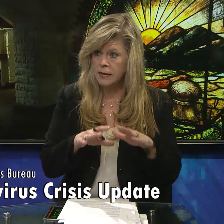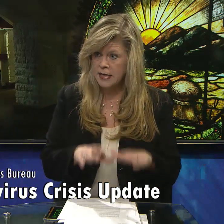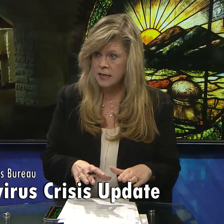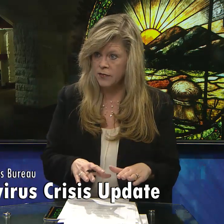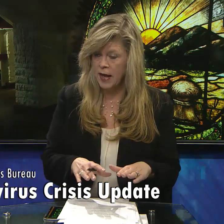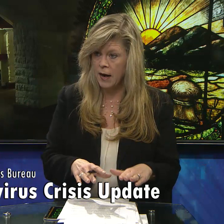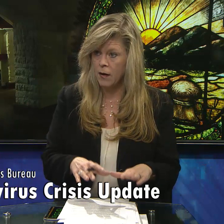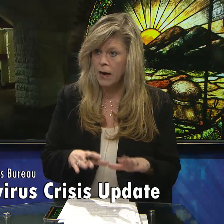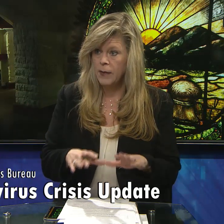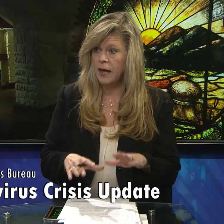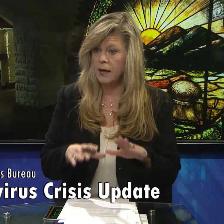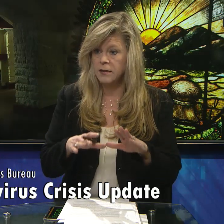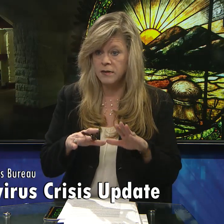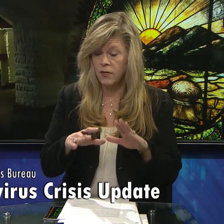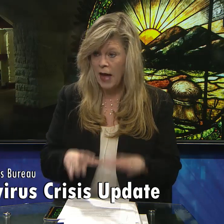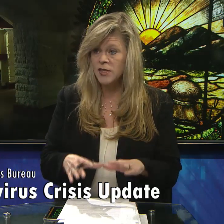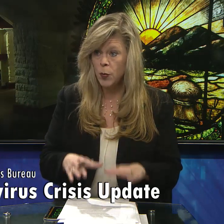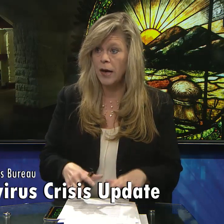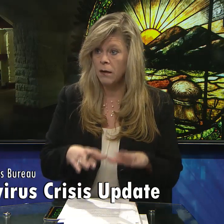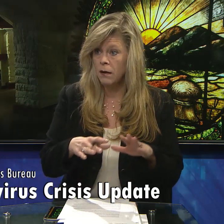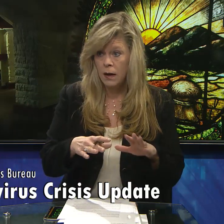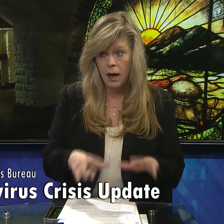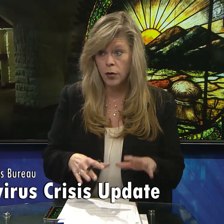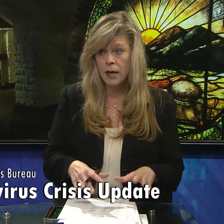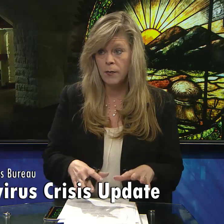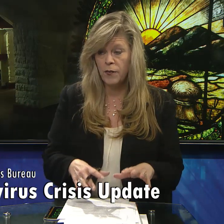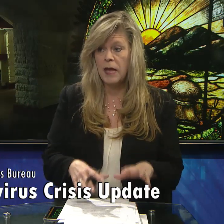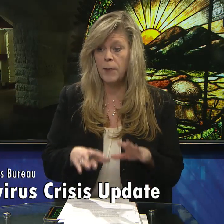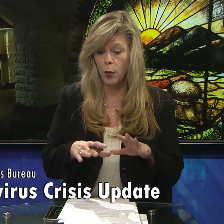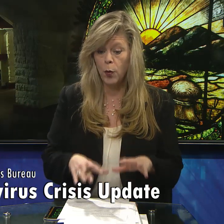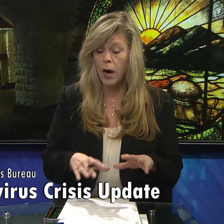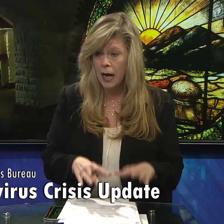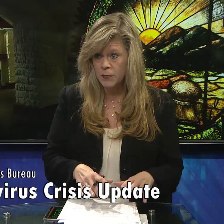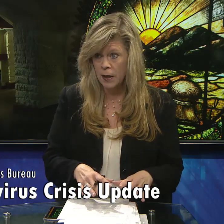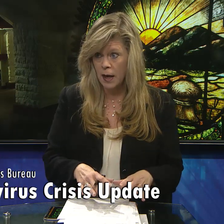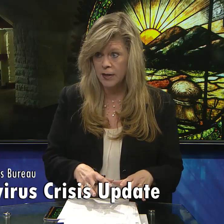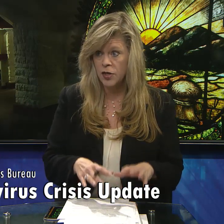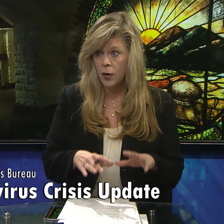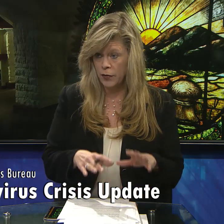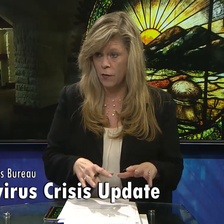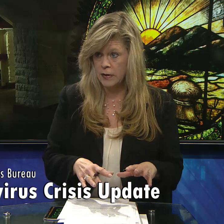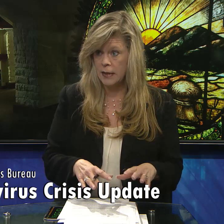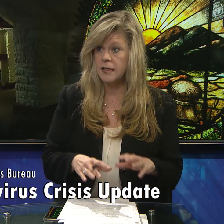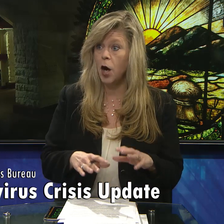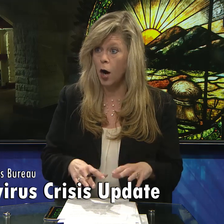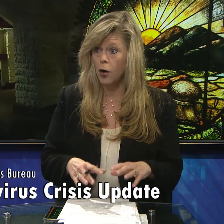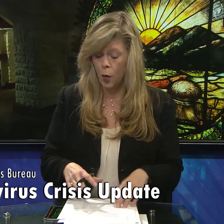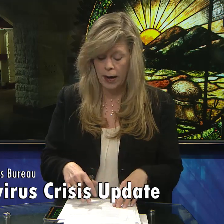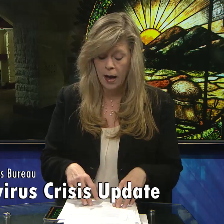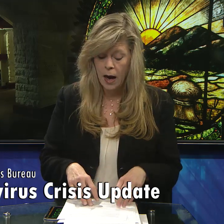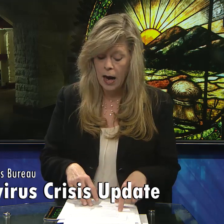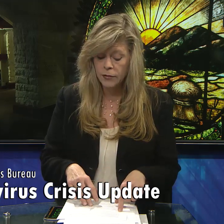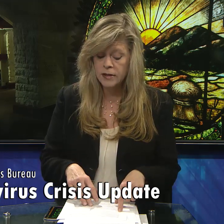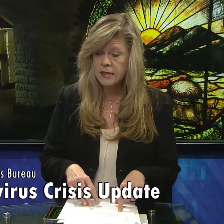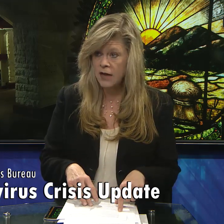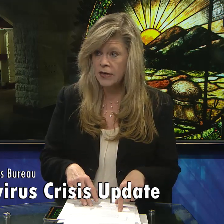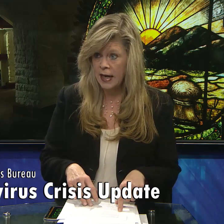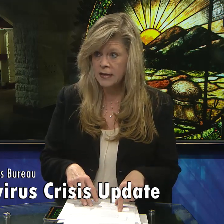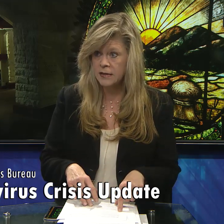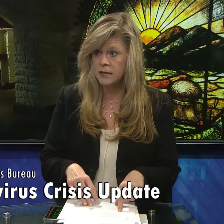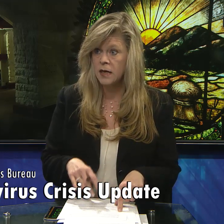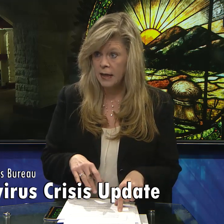about intensive care, because that's where a good number of people who are hospitalized with COVID-19 are going.